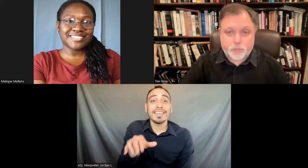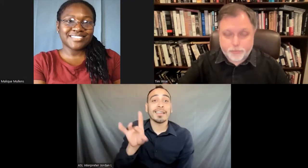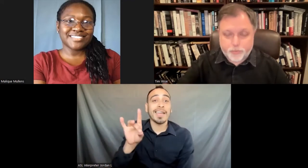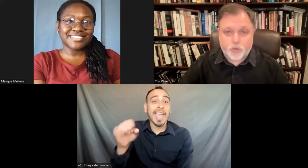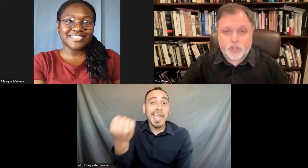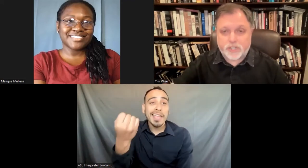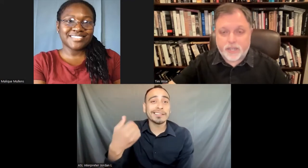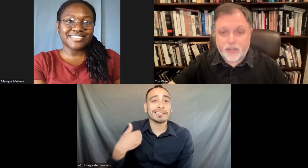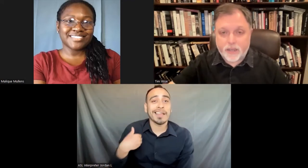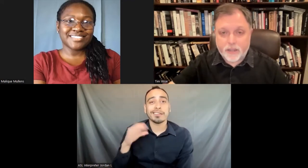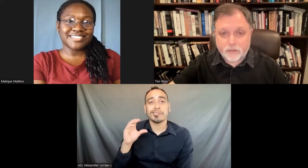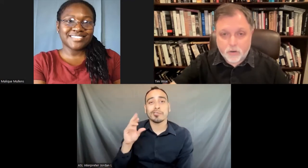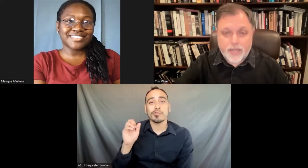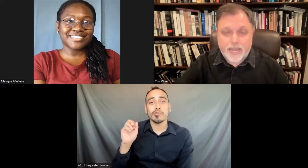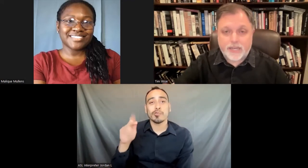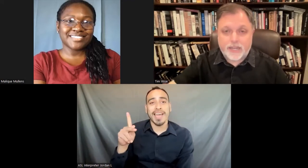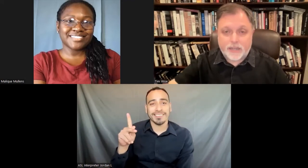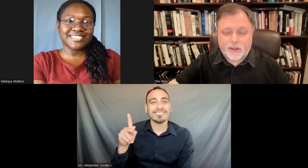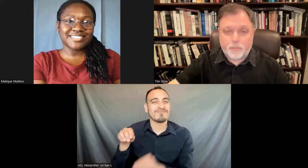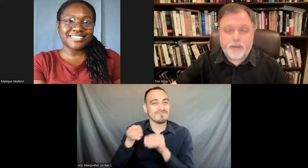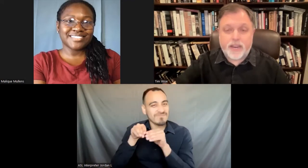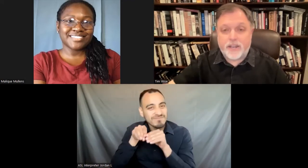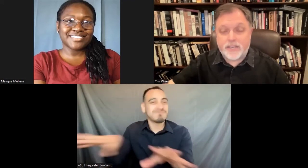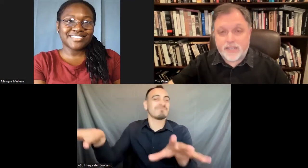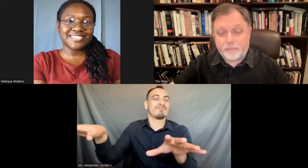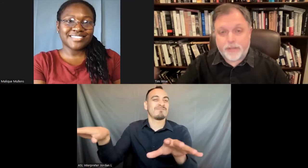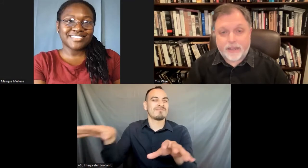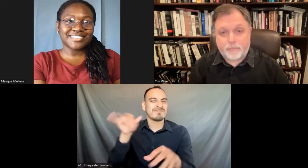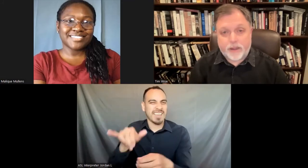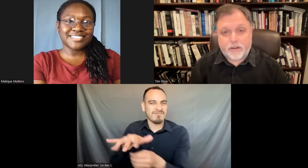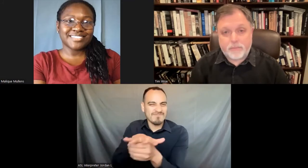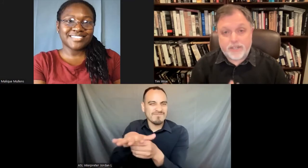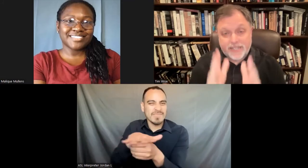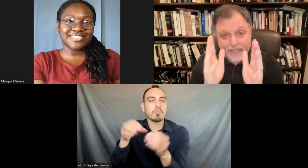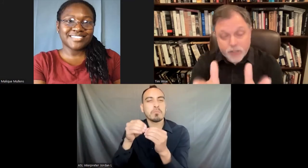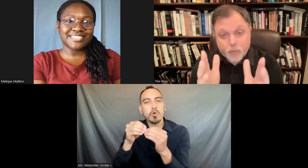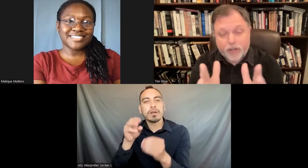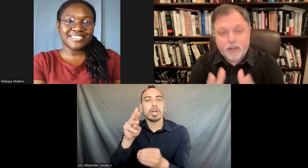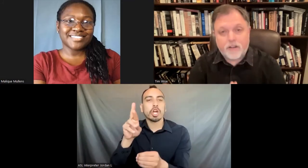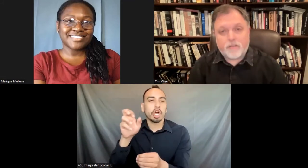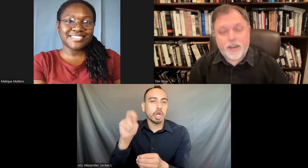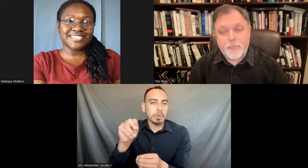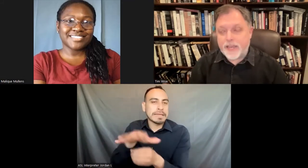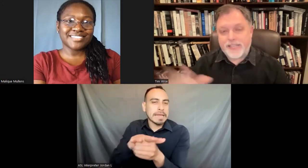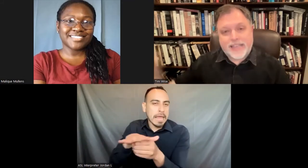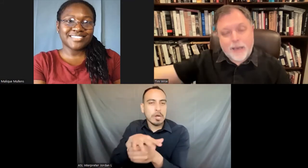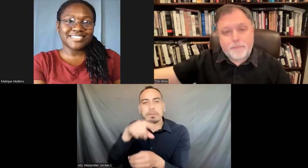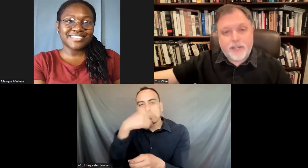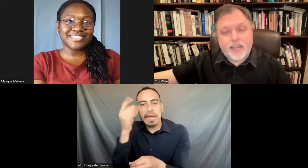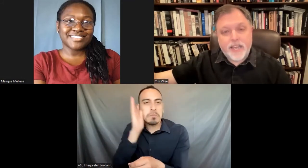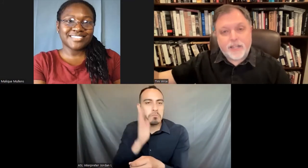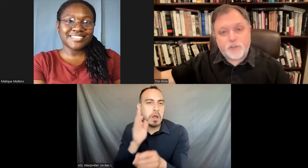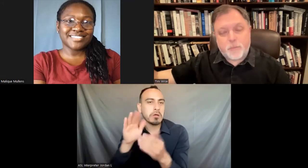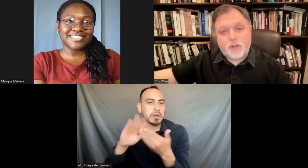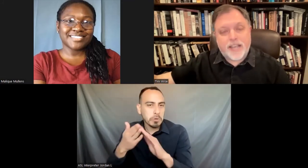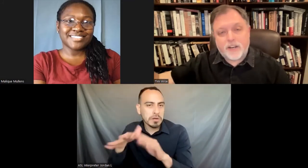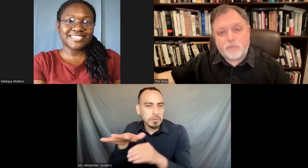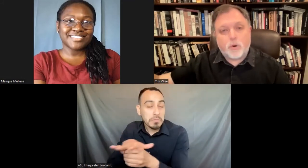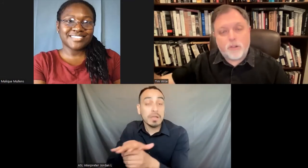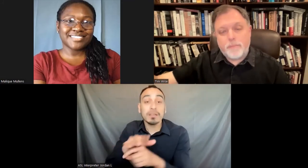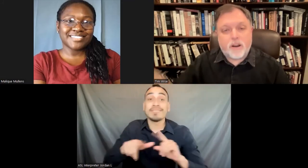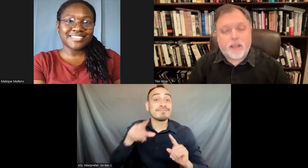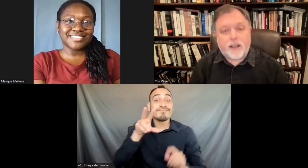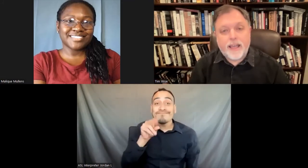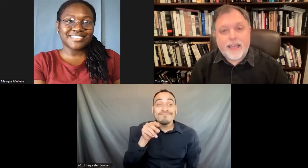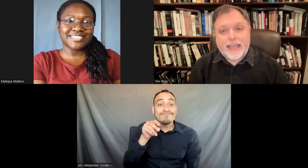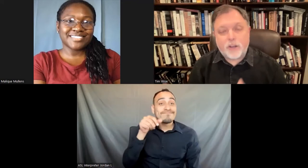was disproportionately located in urban areas and Black and brown communities. This one, right, is happening in small town and